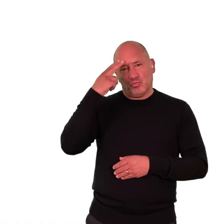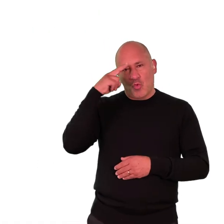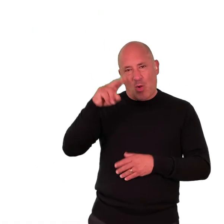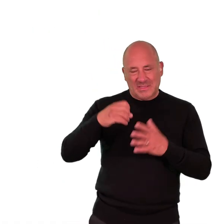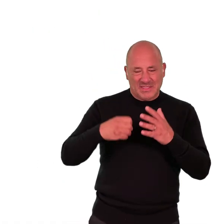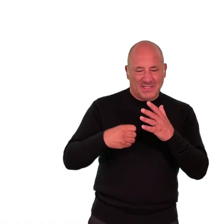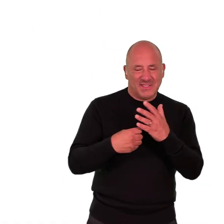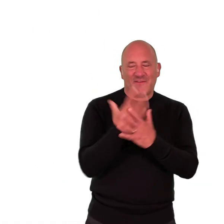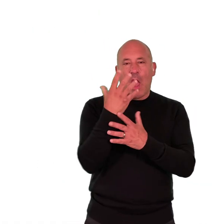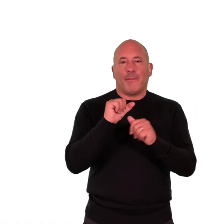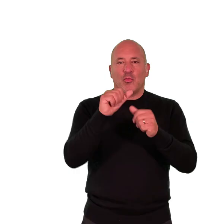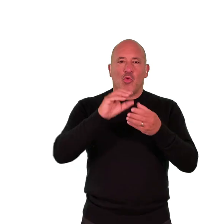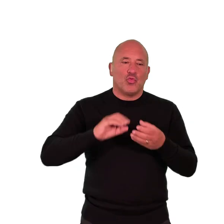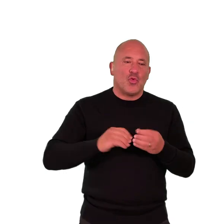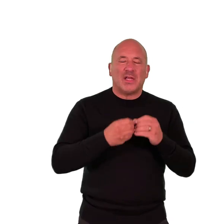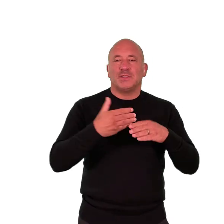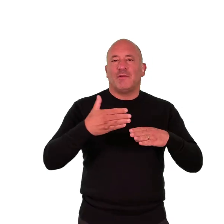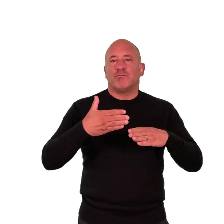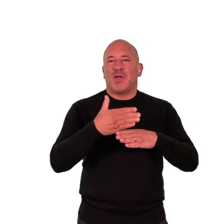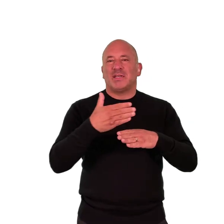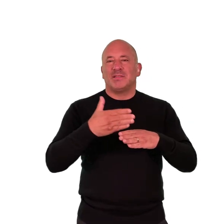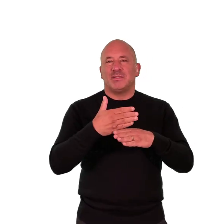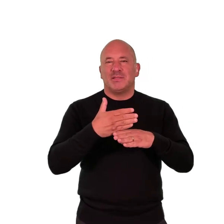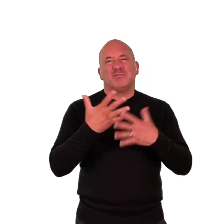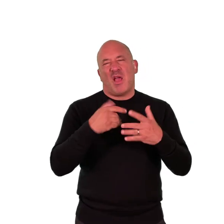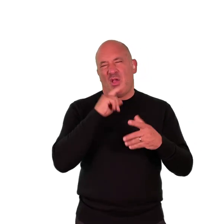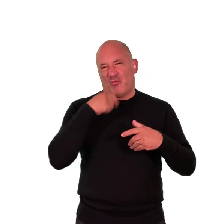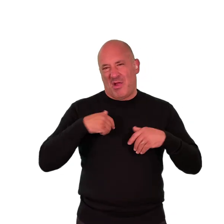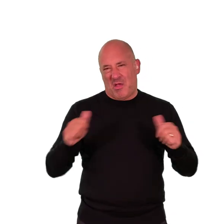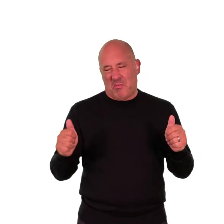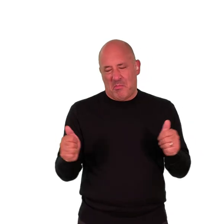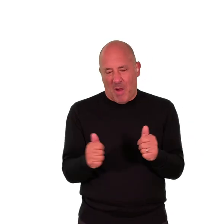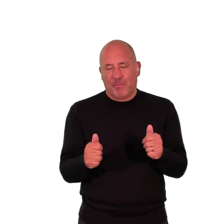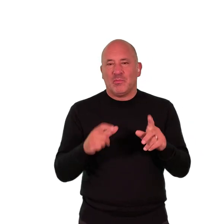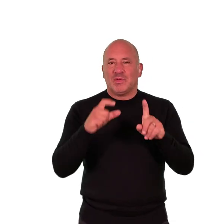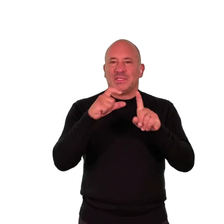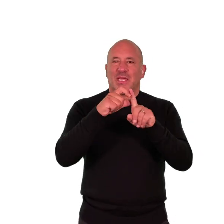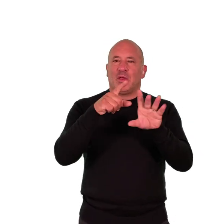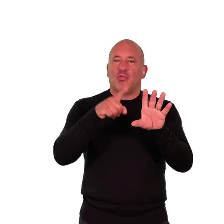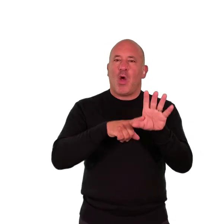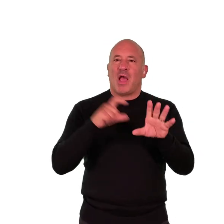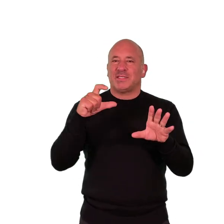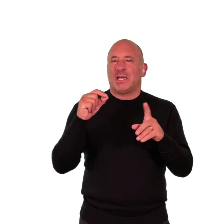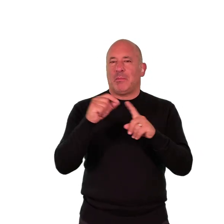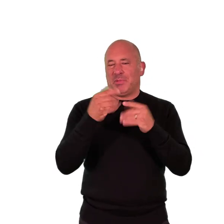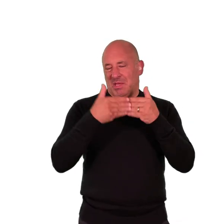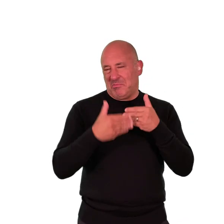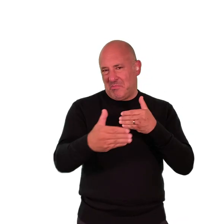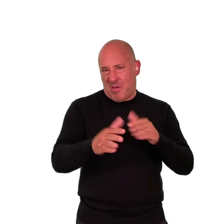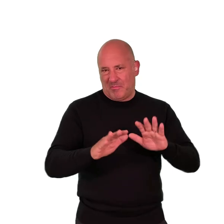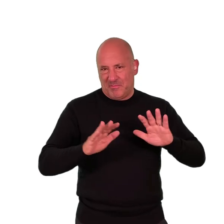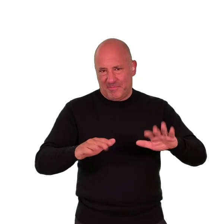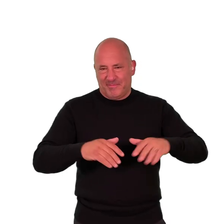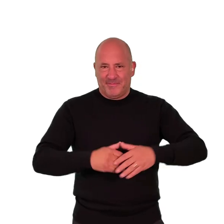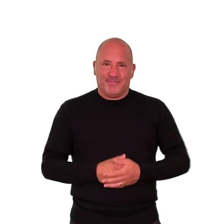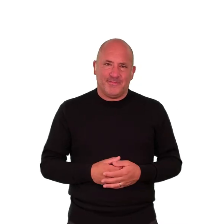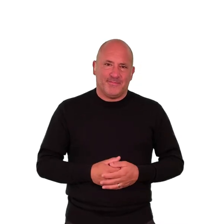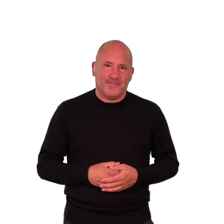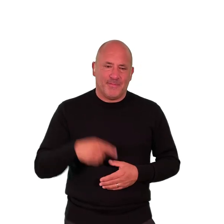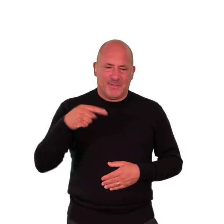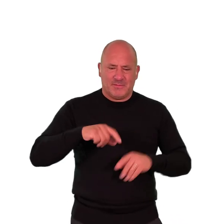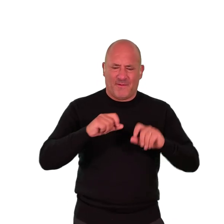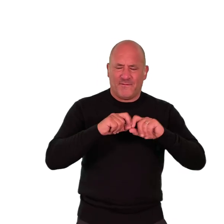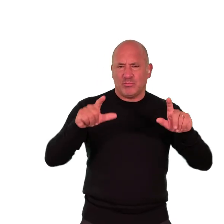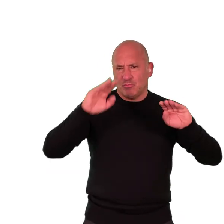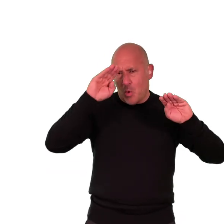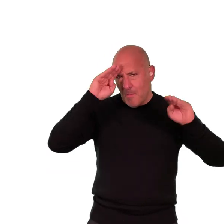I'm going to shorten the name of the fund, Developing Your Creative Practice, to DYCP throughout this video. So what does the video